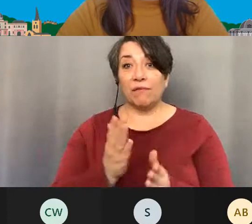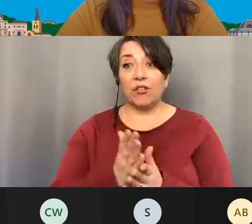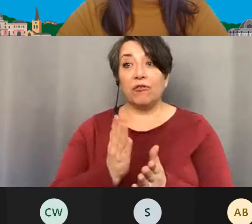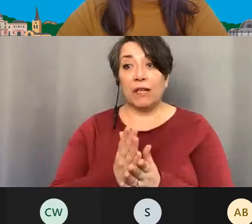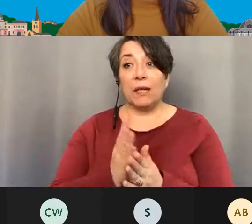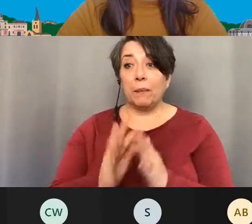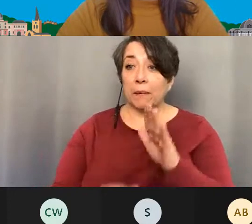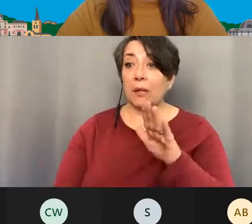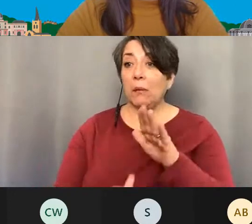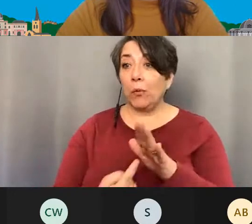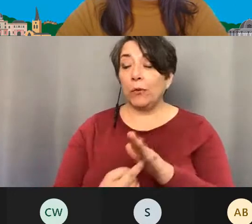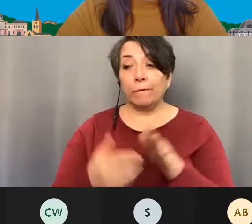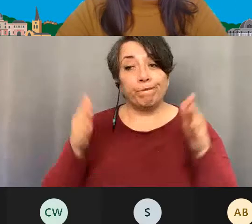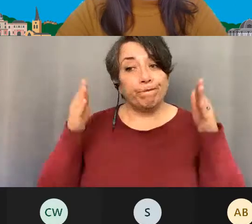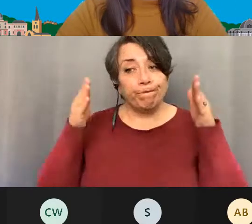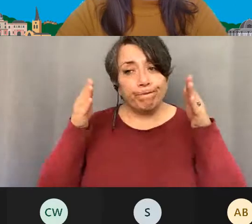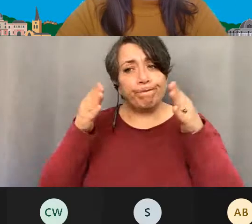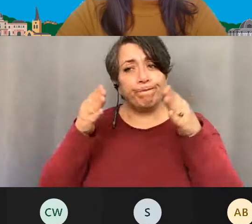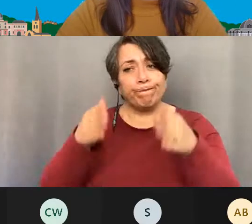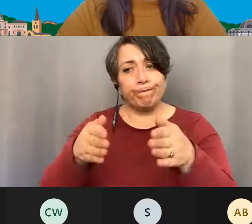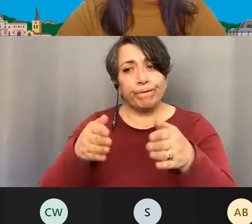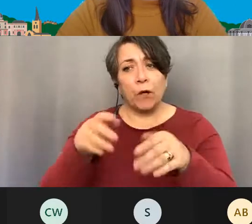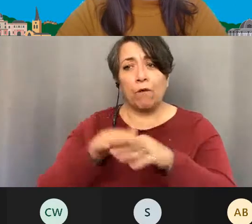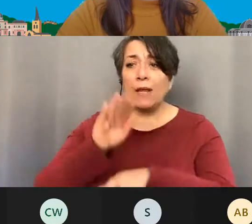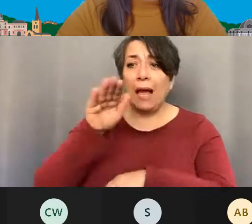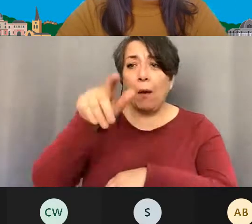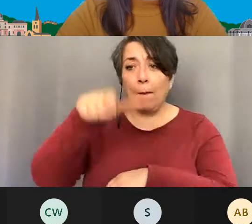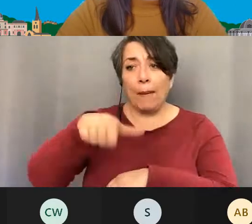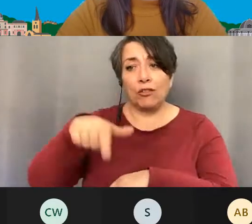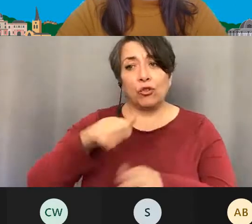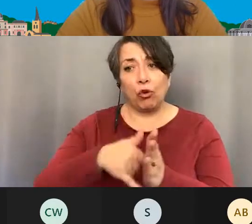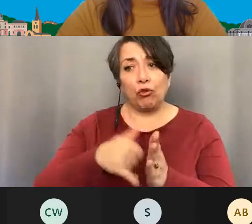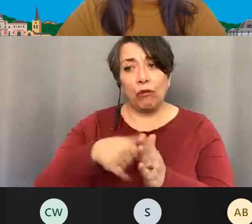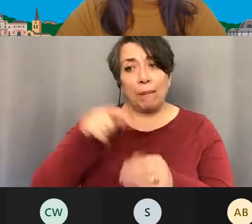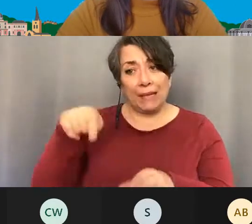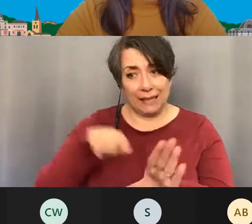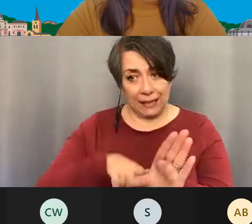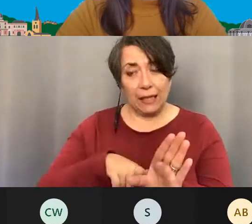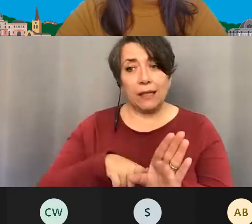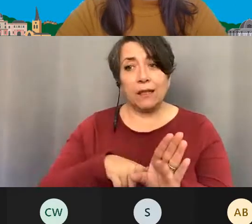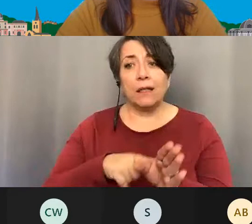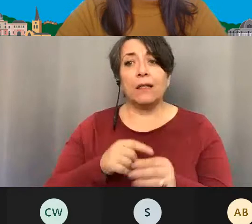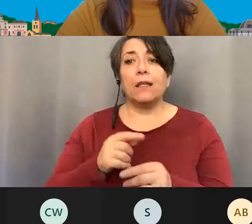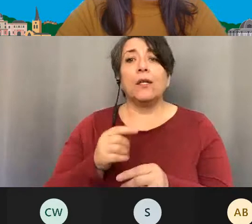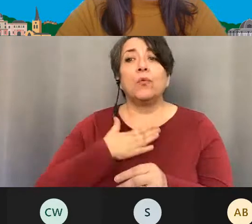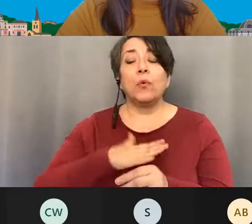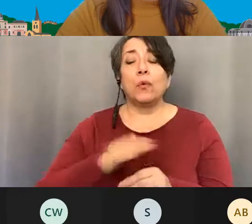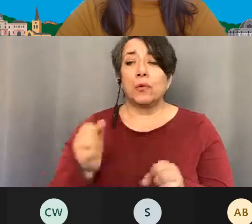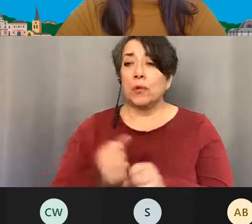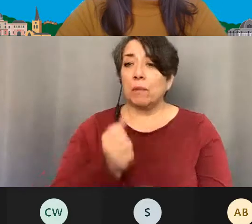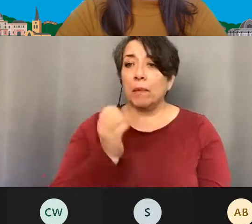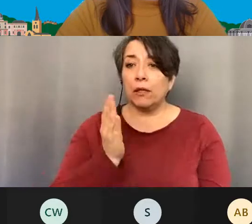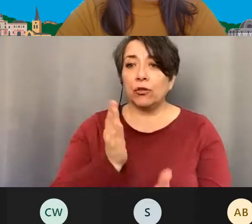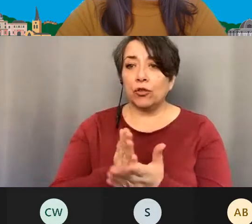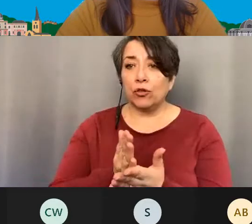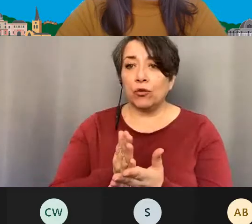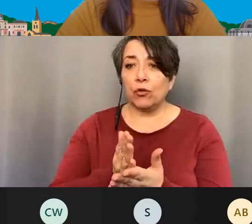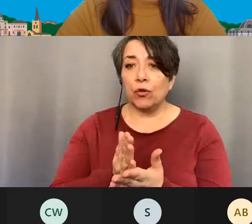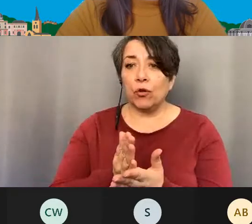our outpatients programme this year. We've focused on making sure that we've got